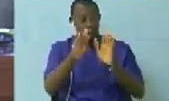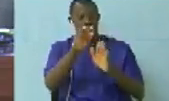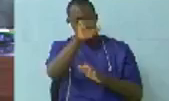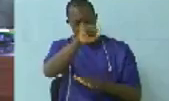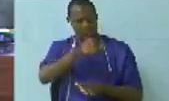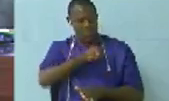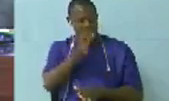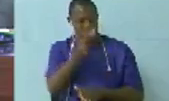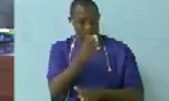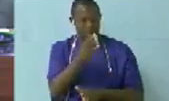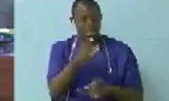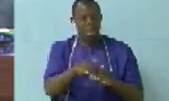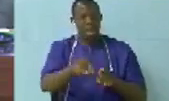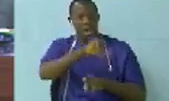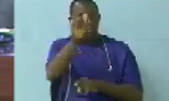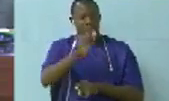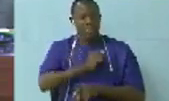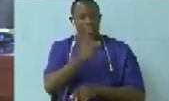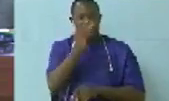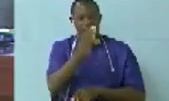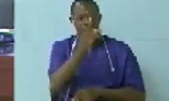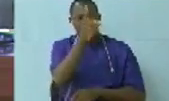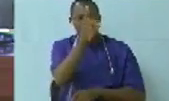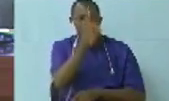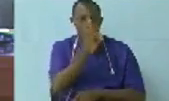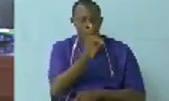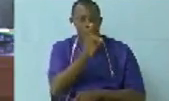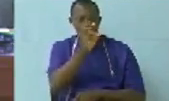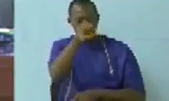and he told you to keep your mouth shut,